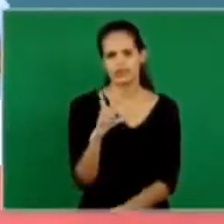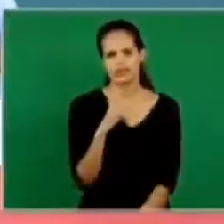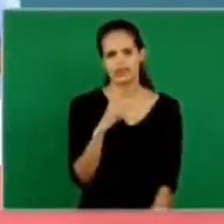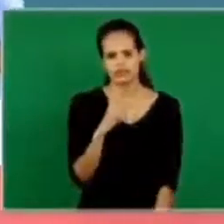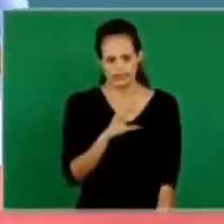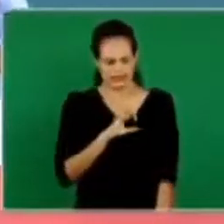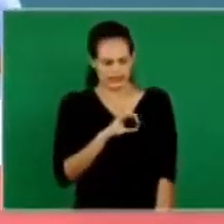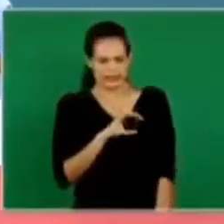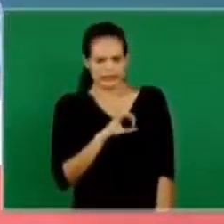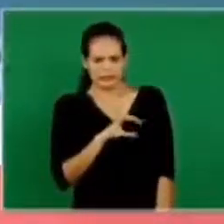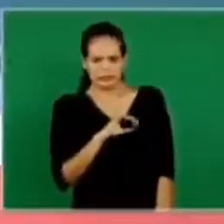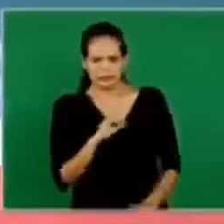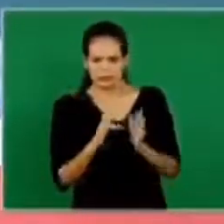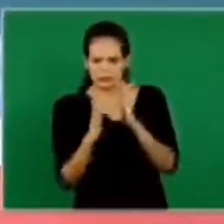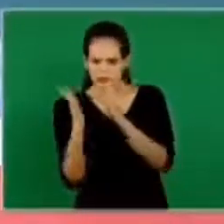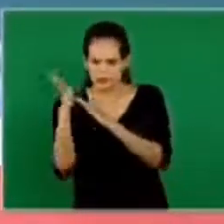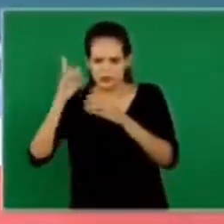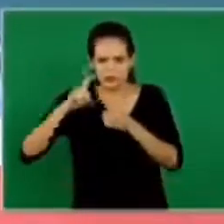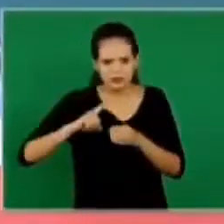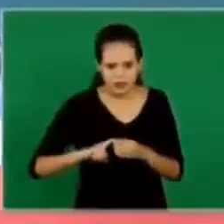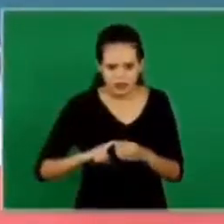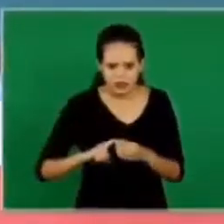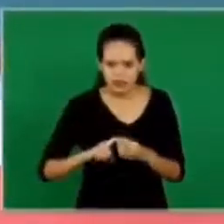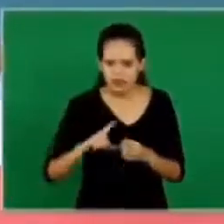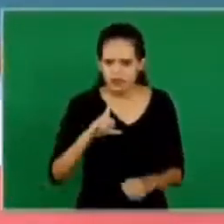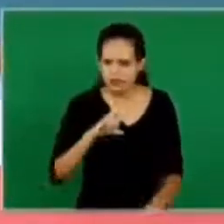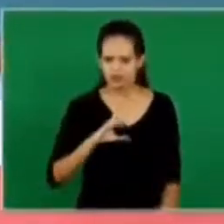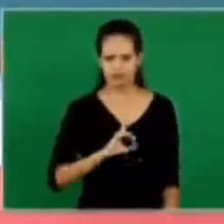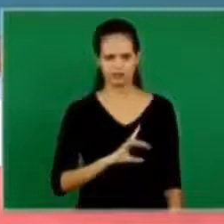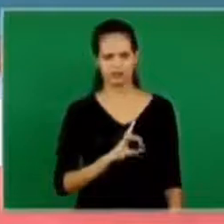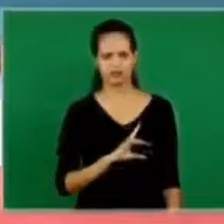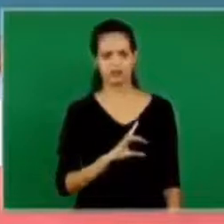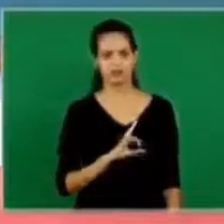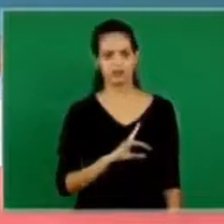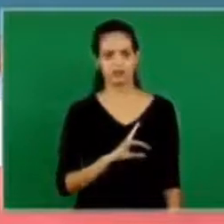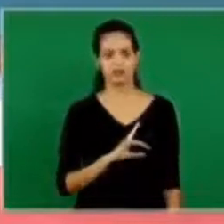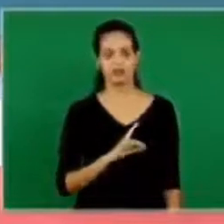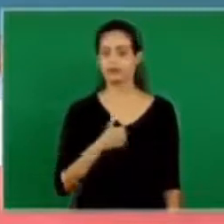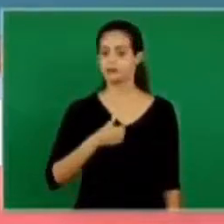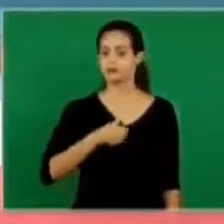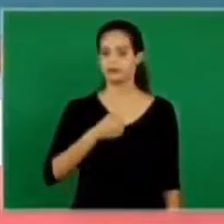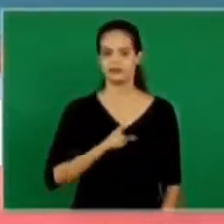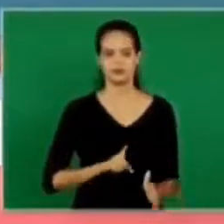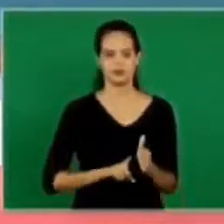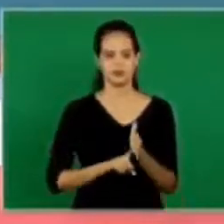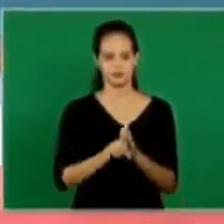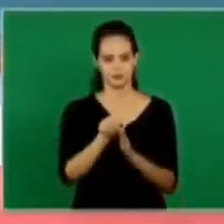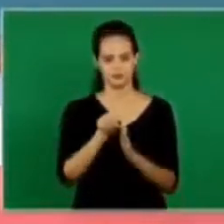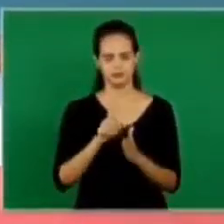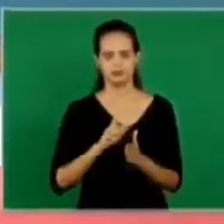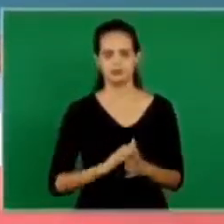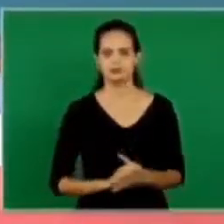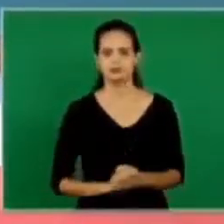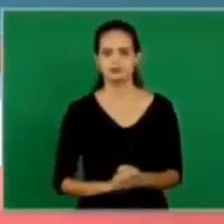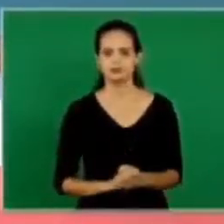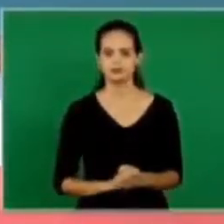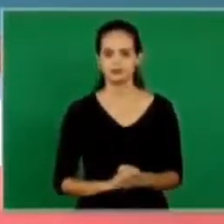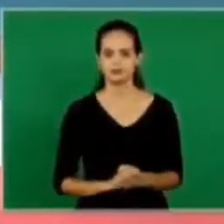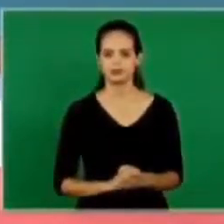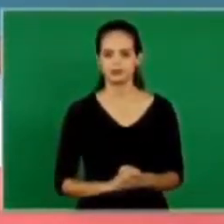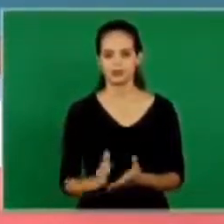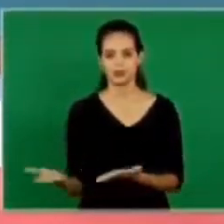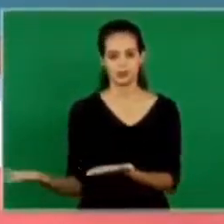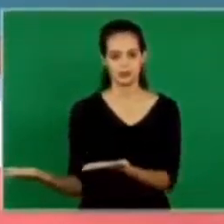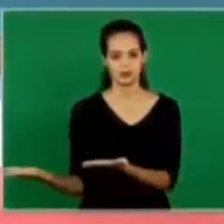youth, here's a question. The youth should be afraid of the coming of the Lord Jesus. So that's the first question.